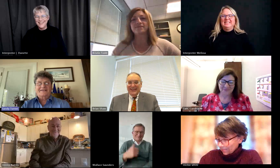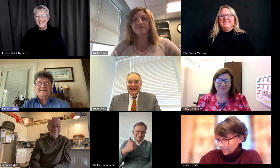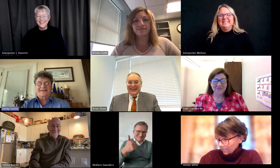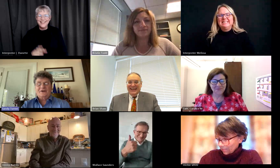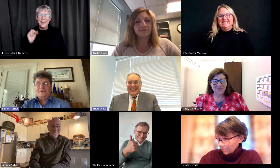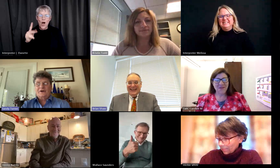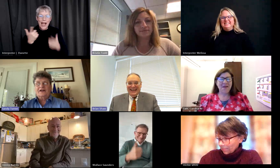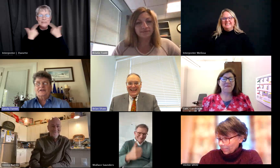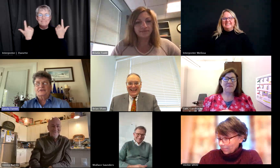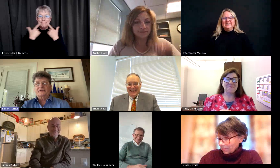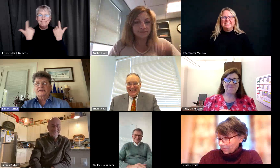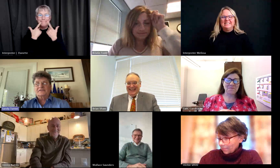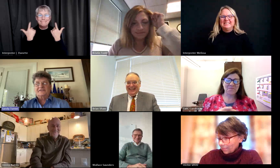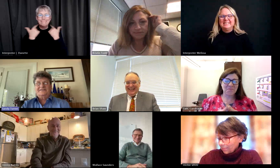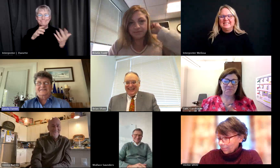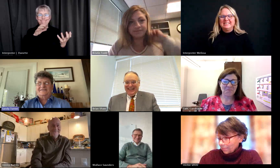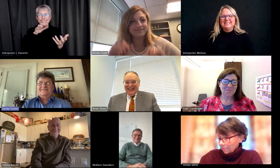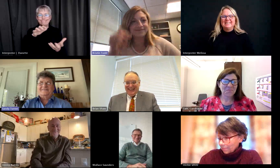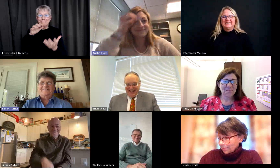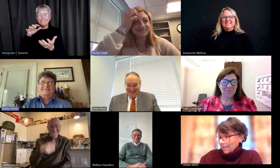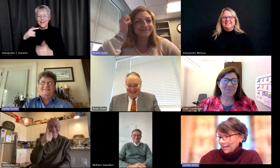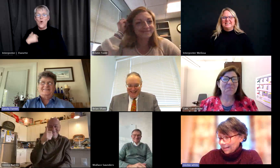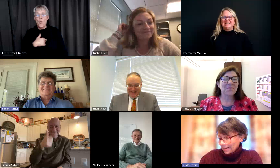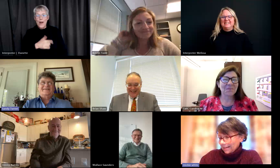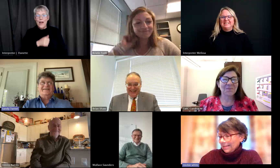Okay. We're going to get through this.